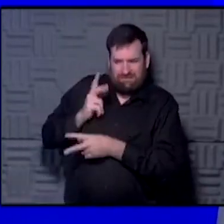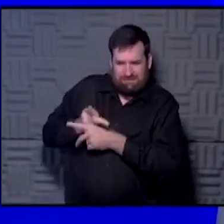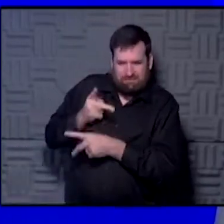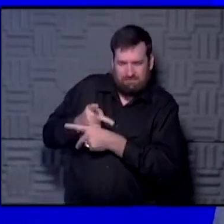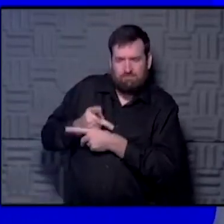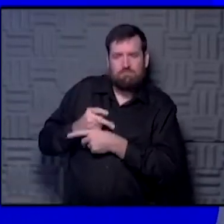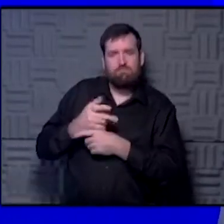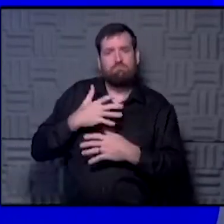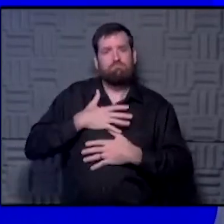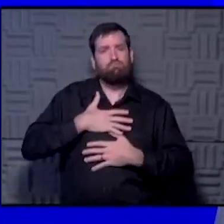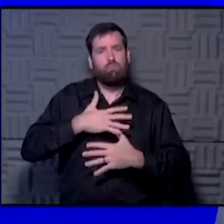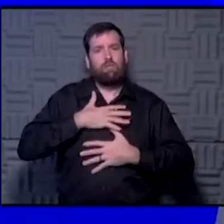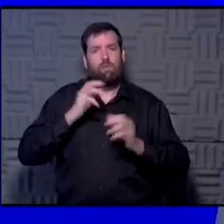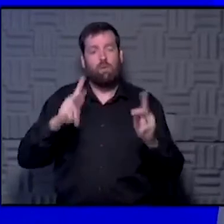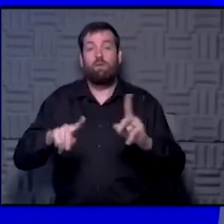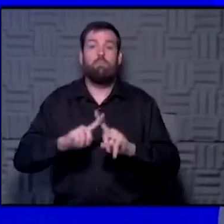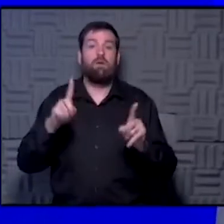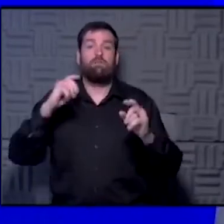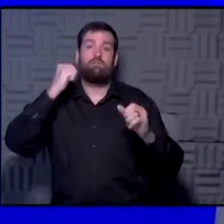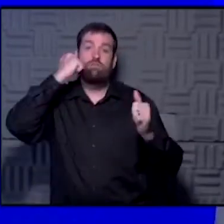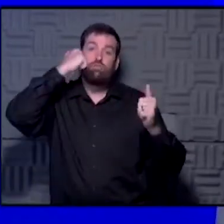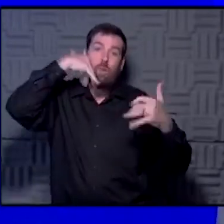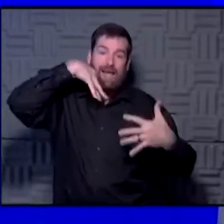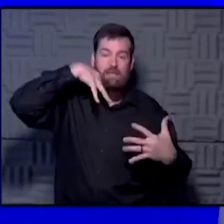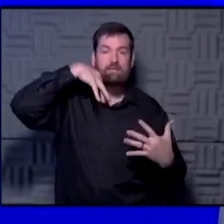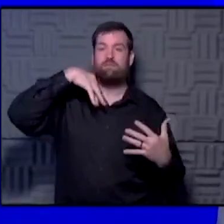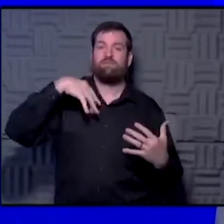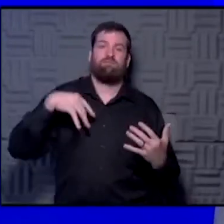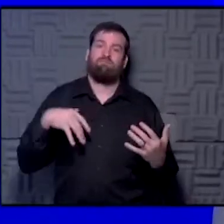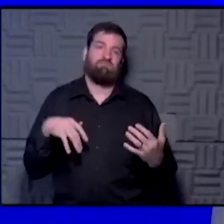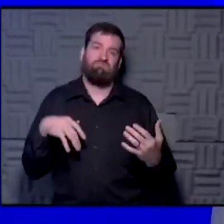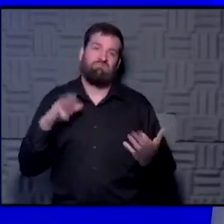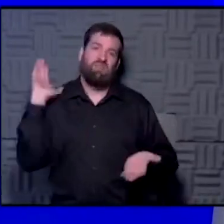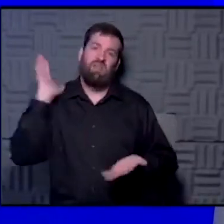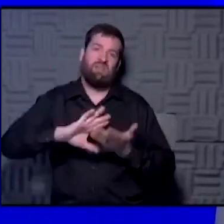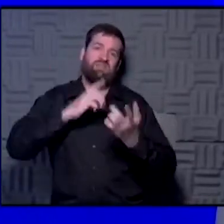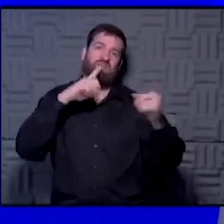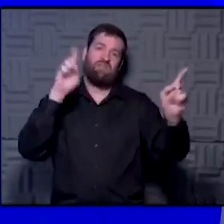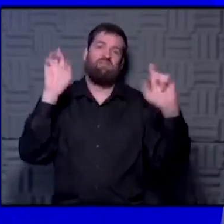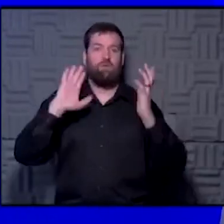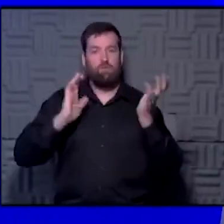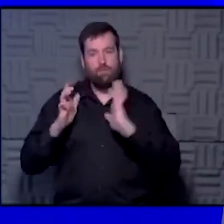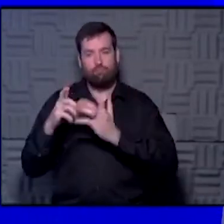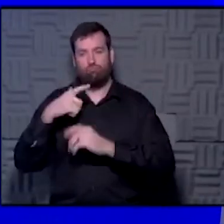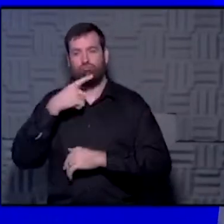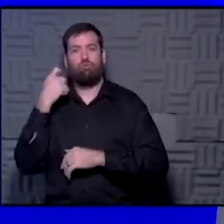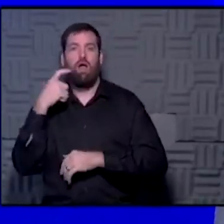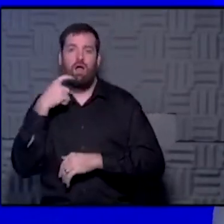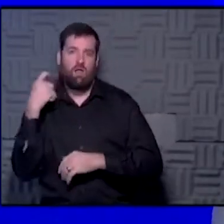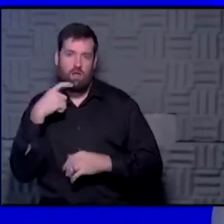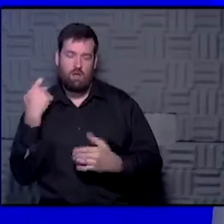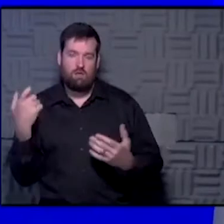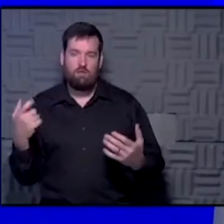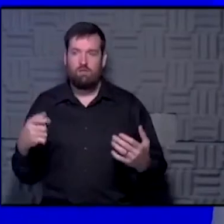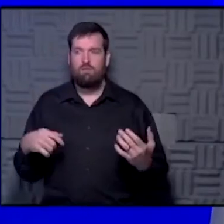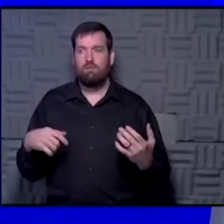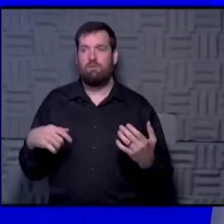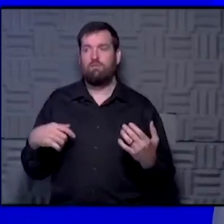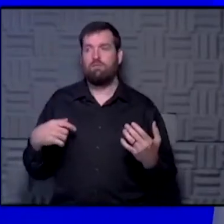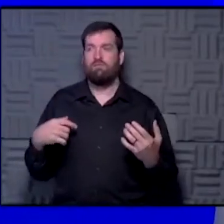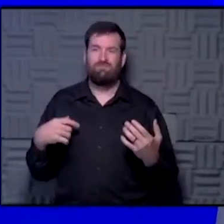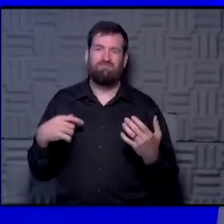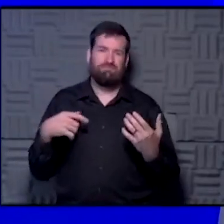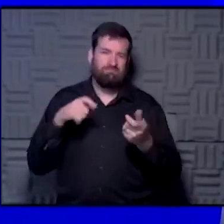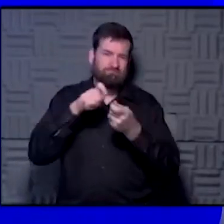significant. But also once it starts to get sweaty, it's probably not as effective as more of a dry mask as well. So there are a little